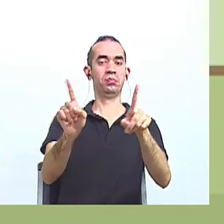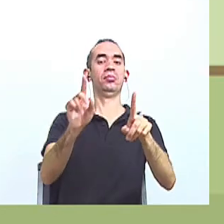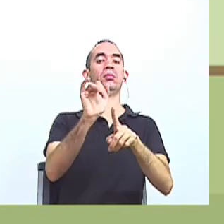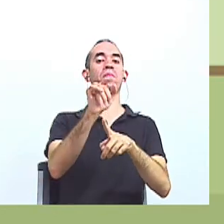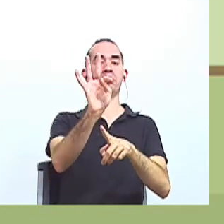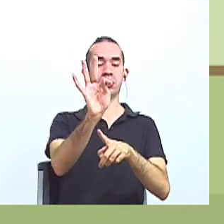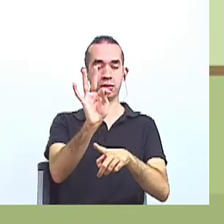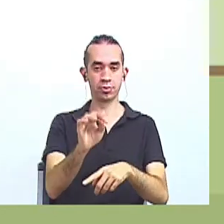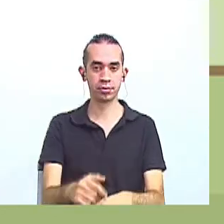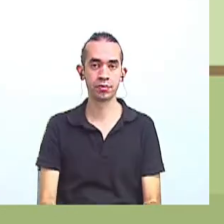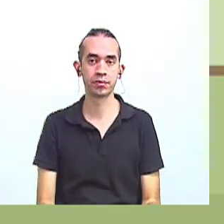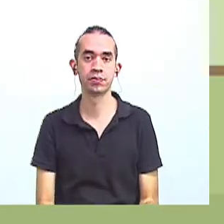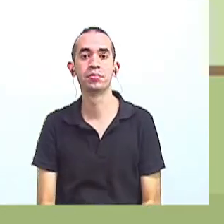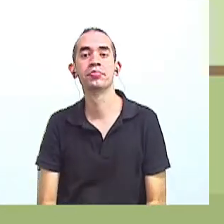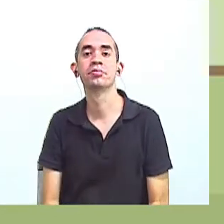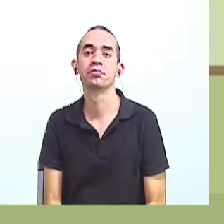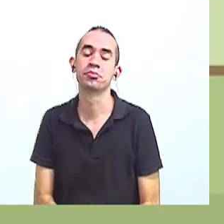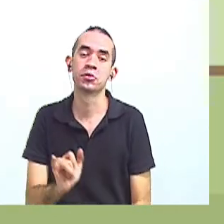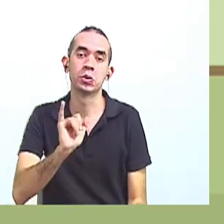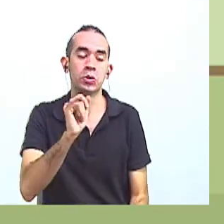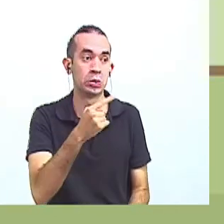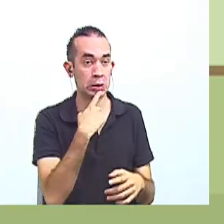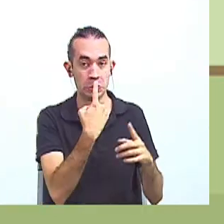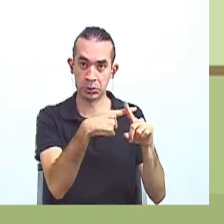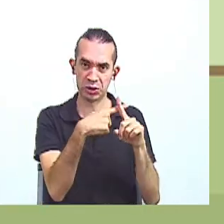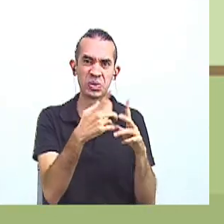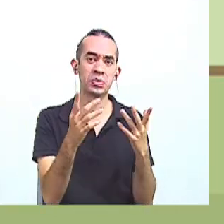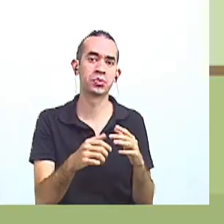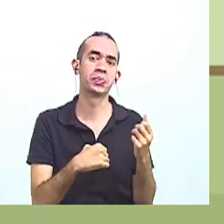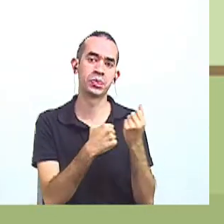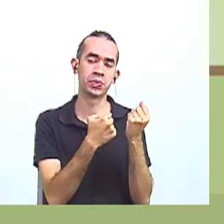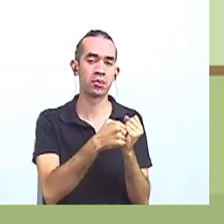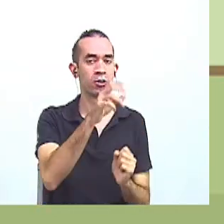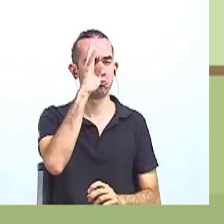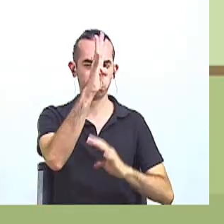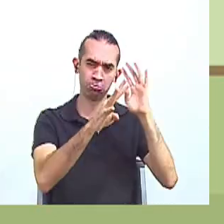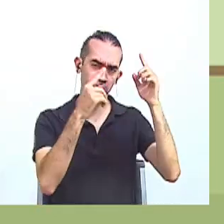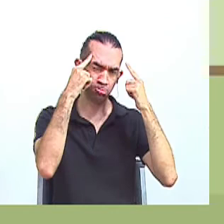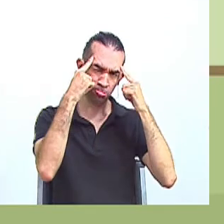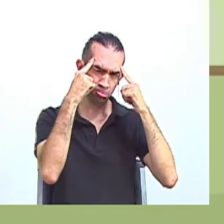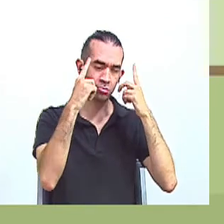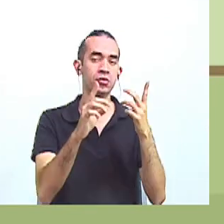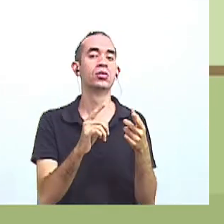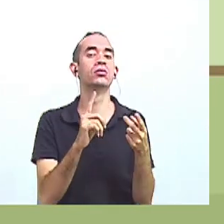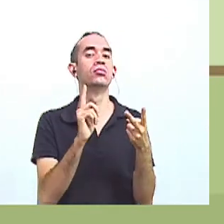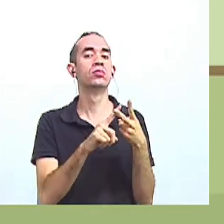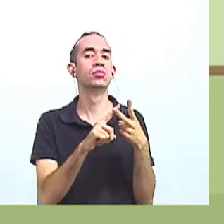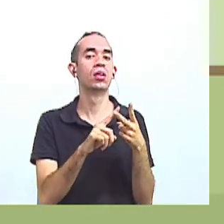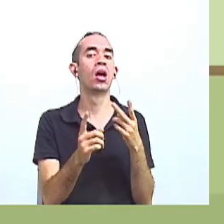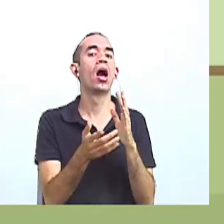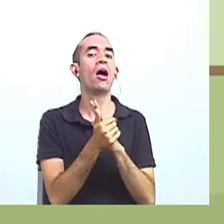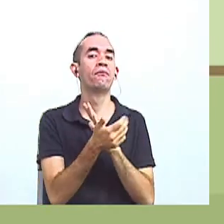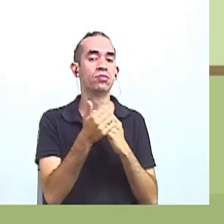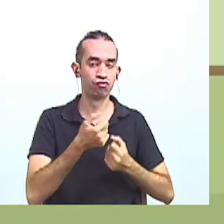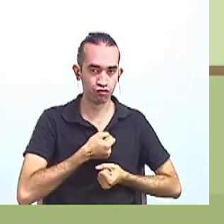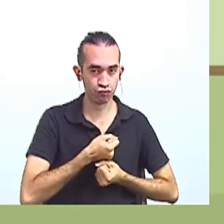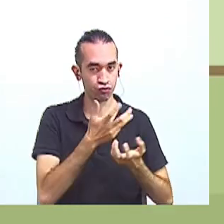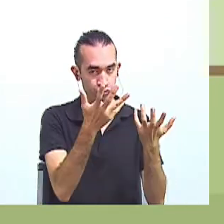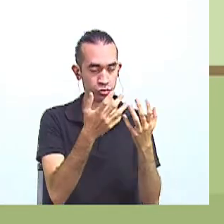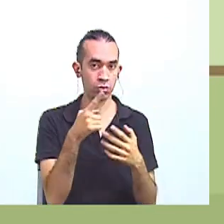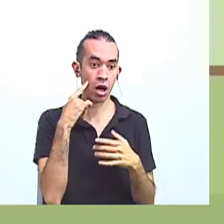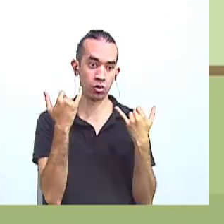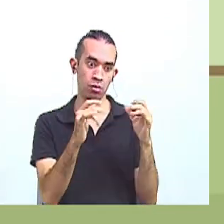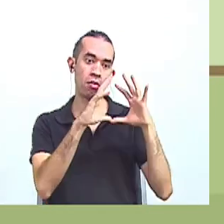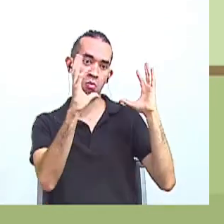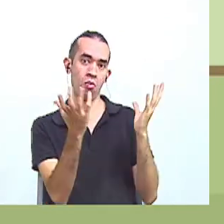talked about creative, critical thinking, and soft skills. Actually, soft skills are very important in today's